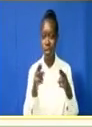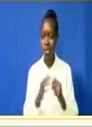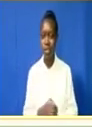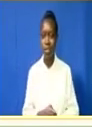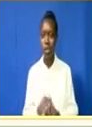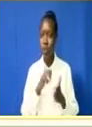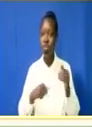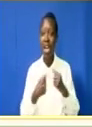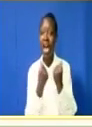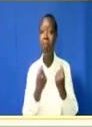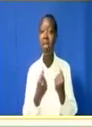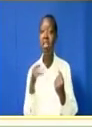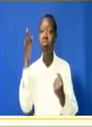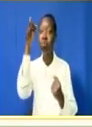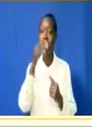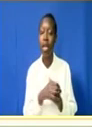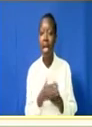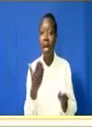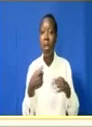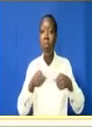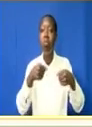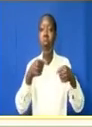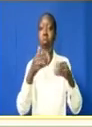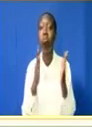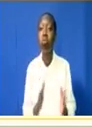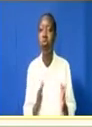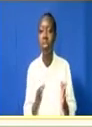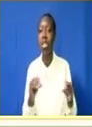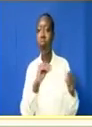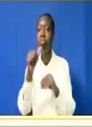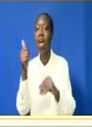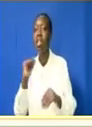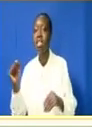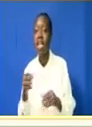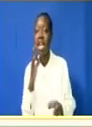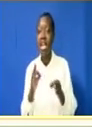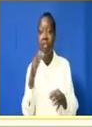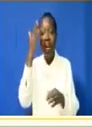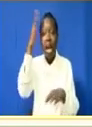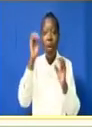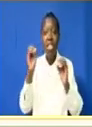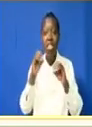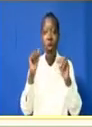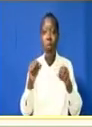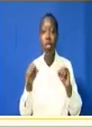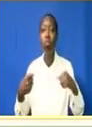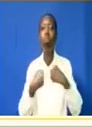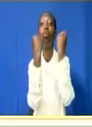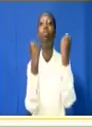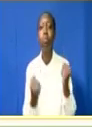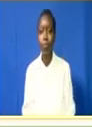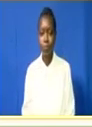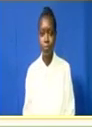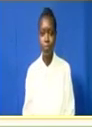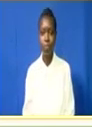what is going to happen to you, the motorist, going to the other side? If you don't know the road is like this, you'll crash. You'll just come and crash